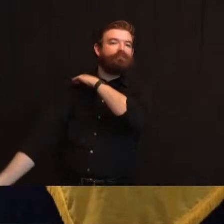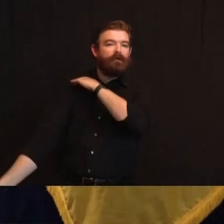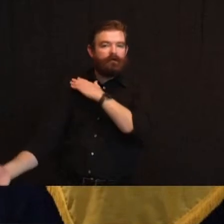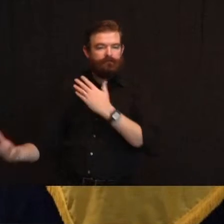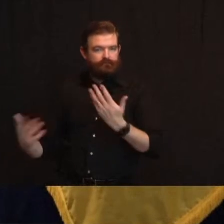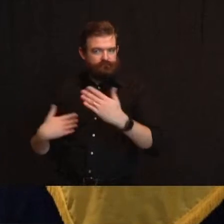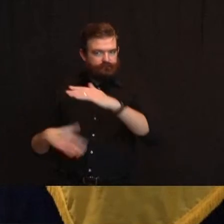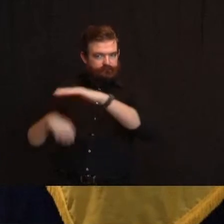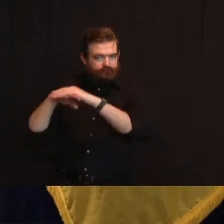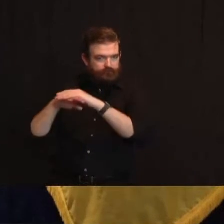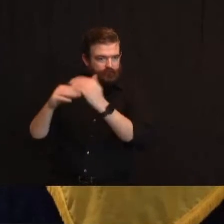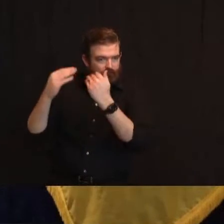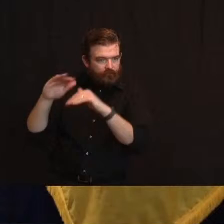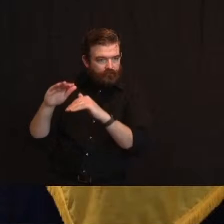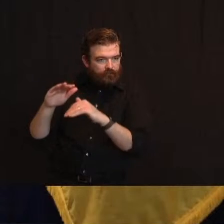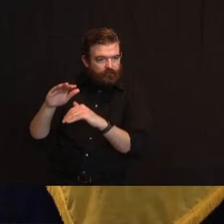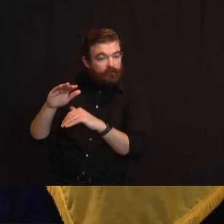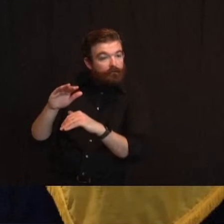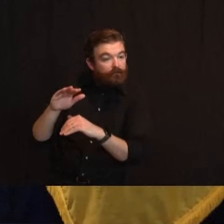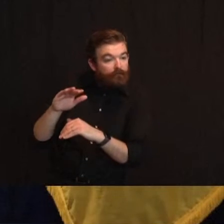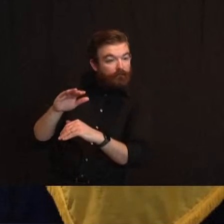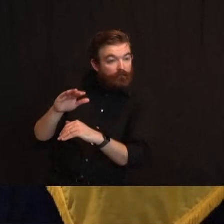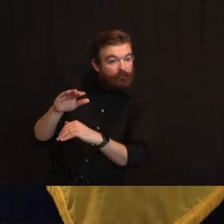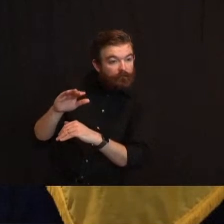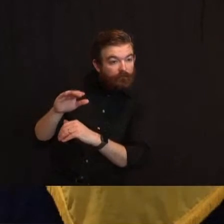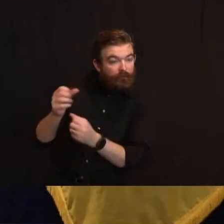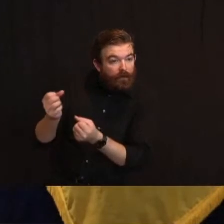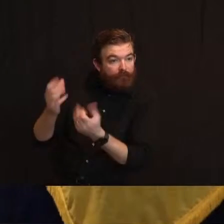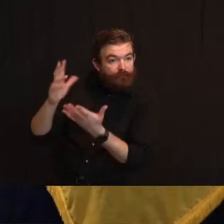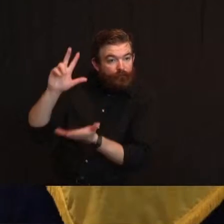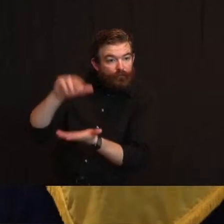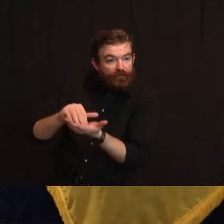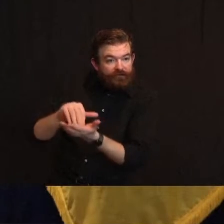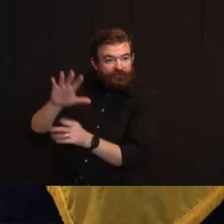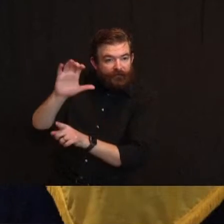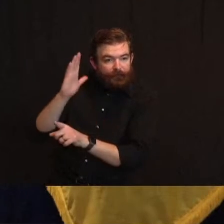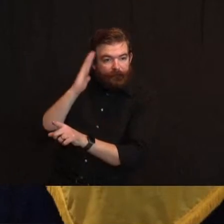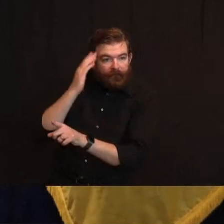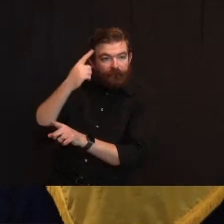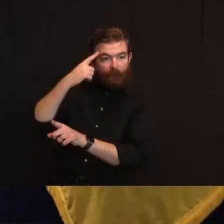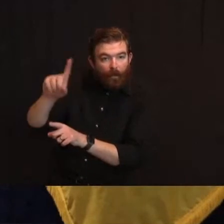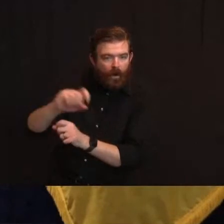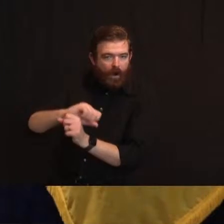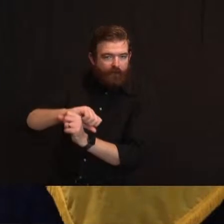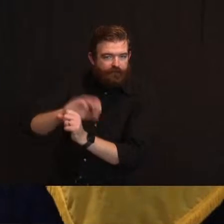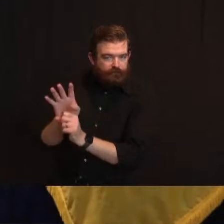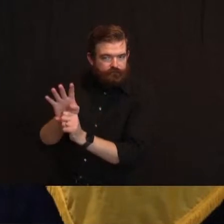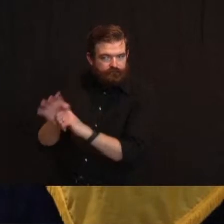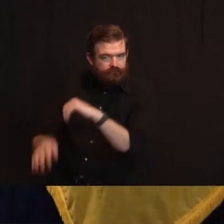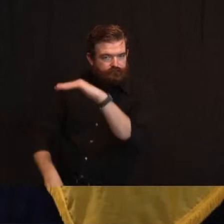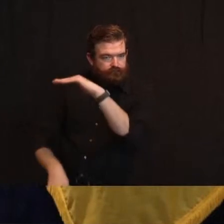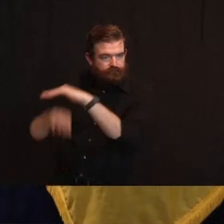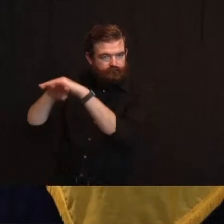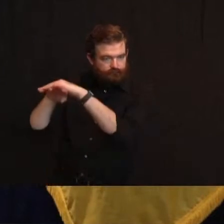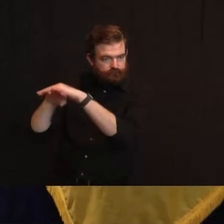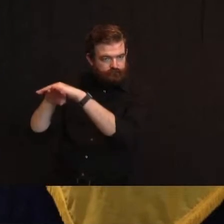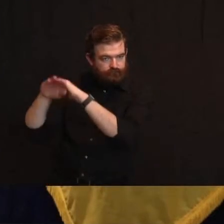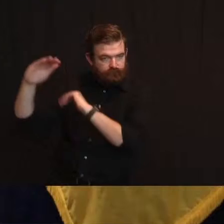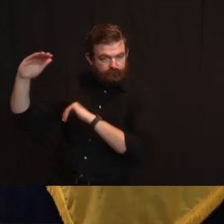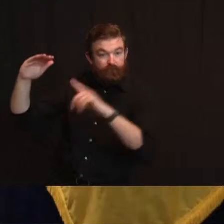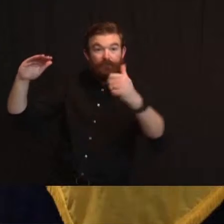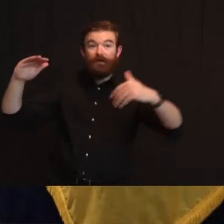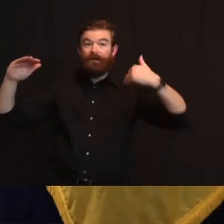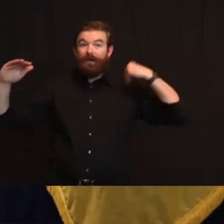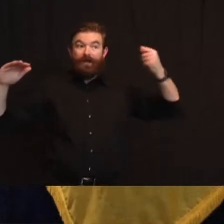8,270. COVID, and remember we had no elective surgery at that point, so that's a capacity that we do have the ability